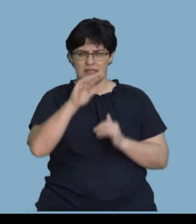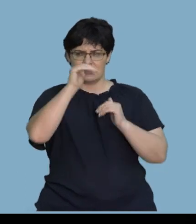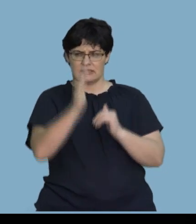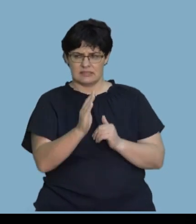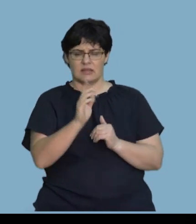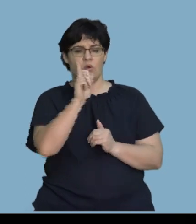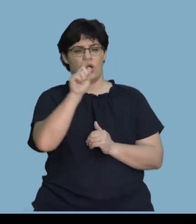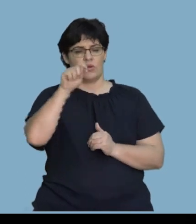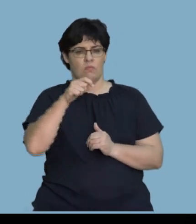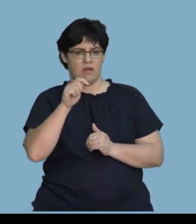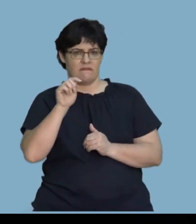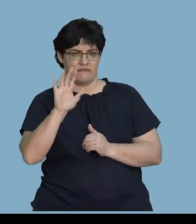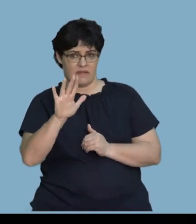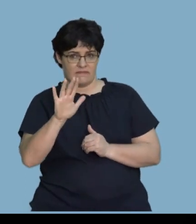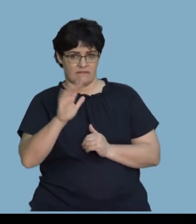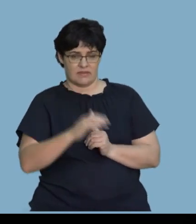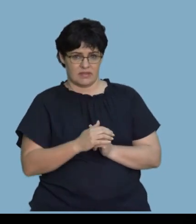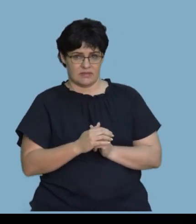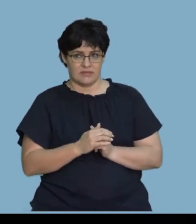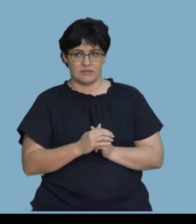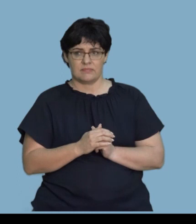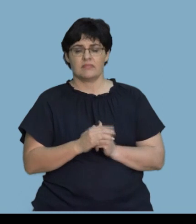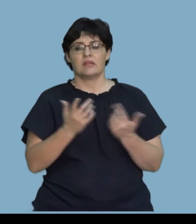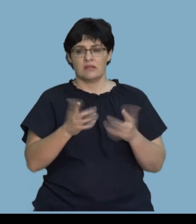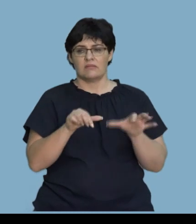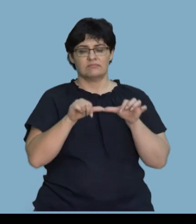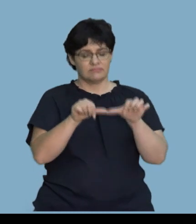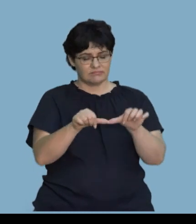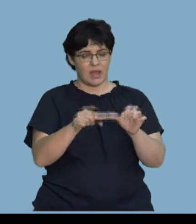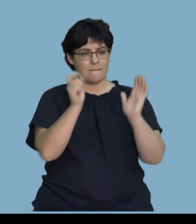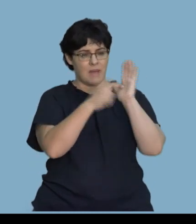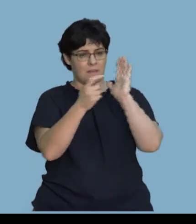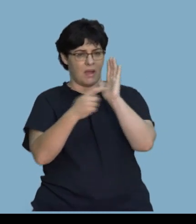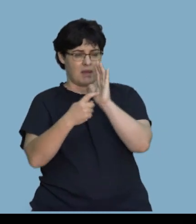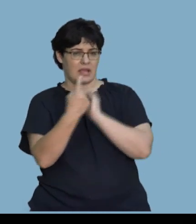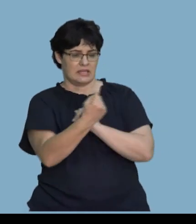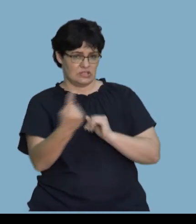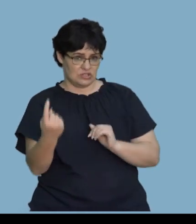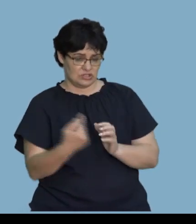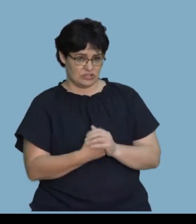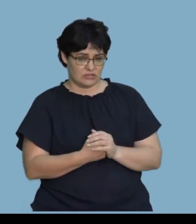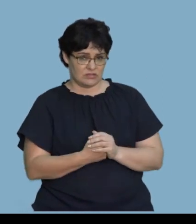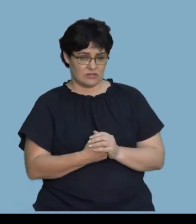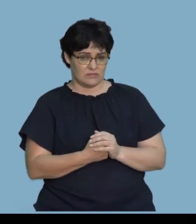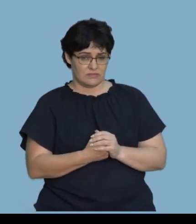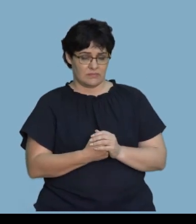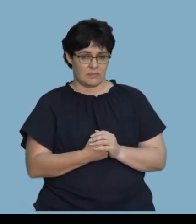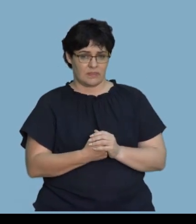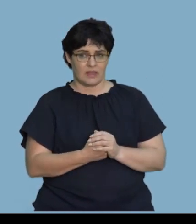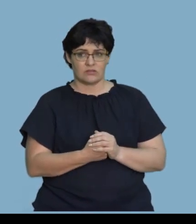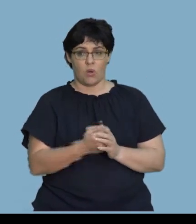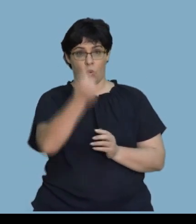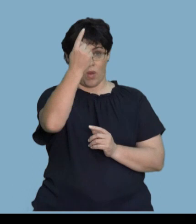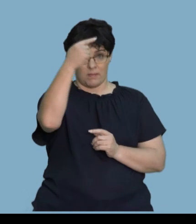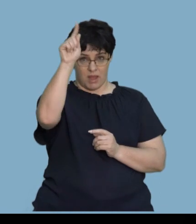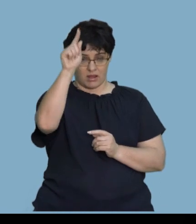2 steps that we have carried out, they carry a mark each. So the final mark actually has to do with the